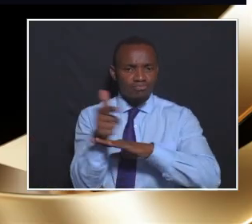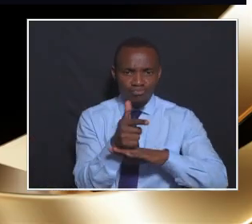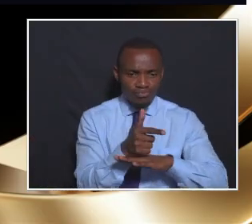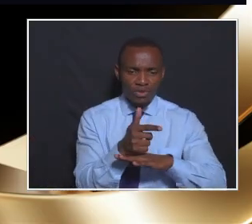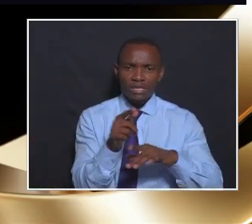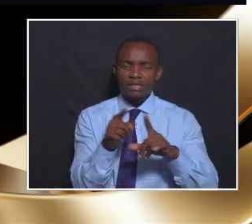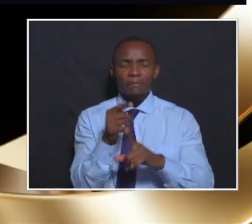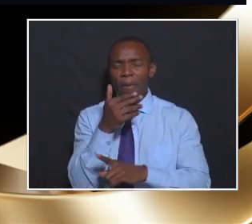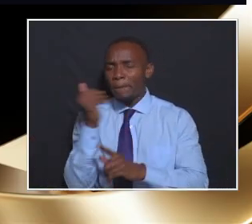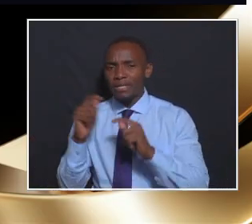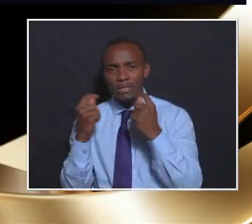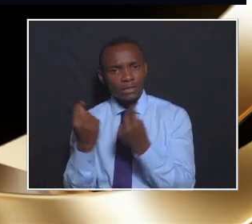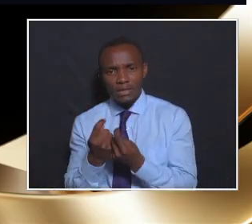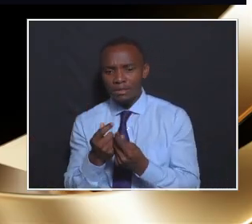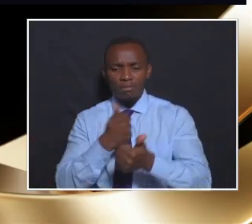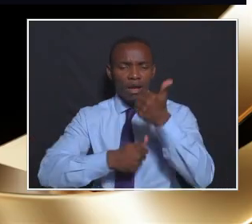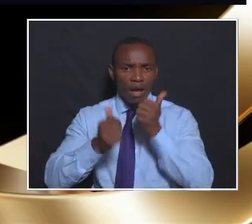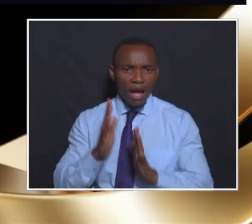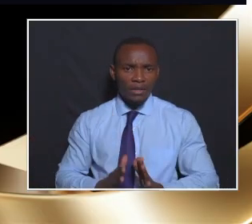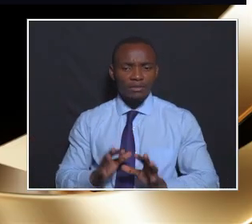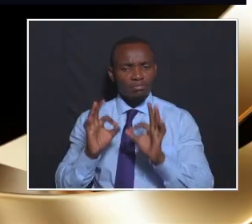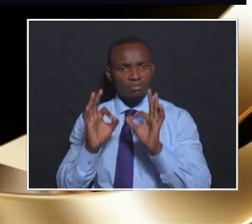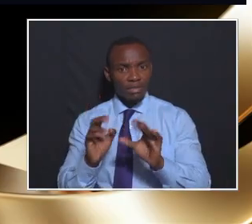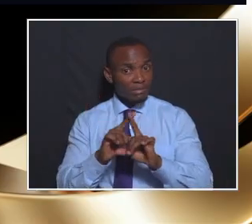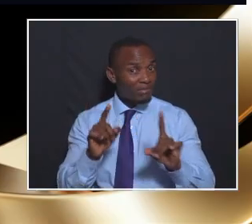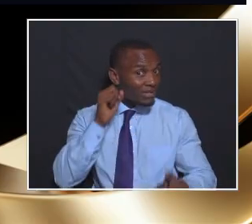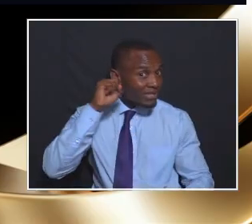you paid the actors really well, and your sound is horrible,